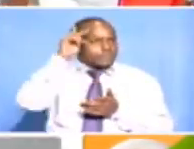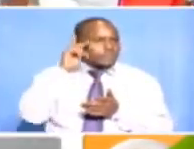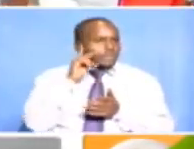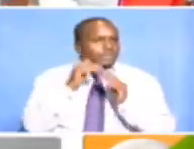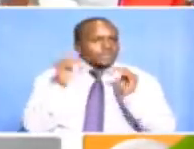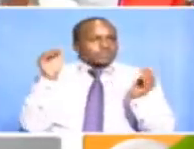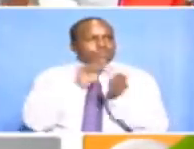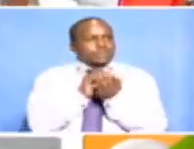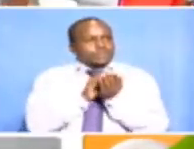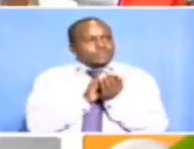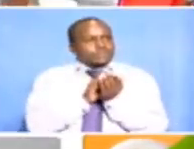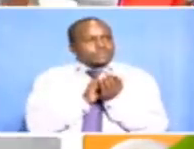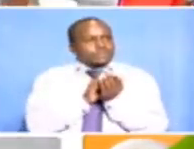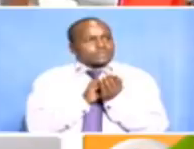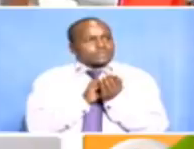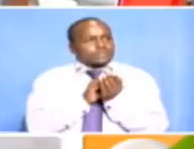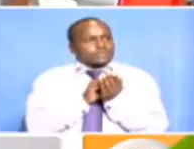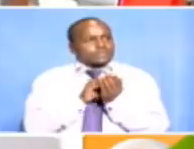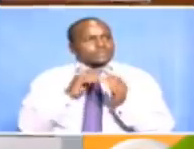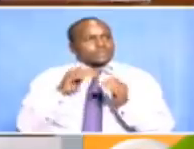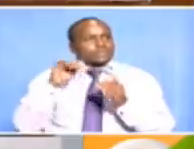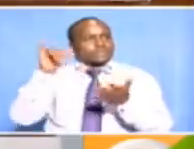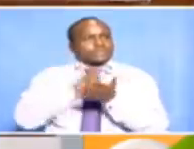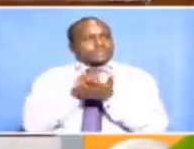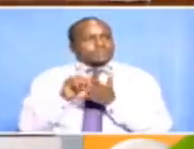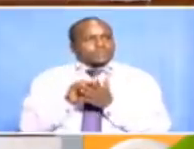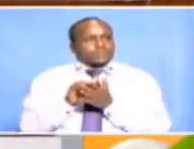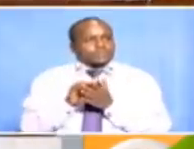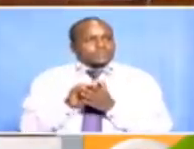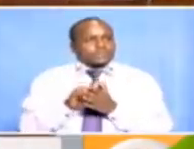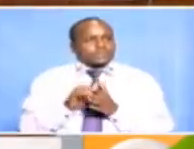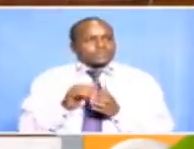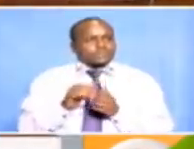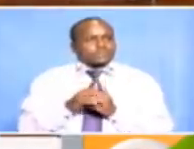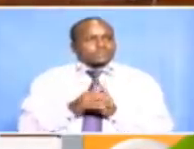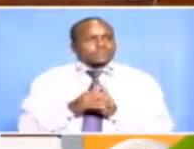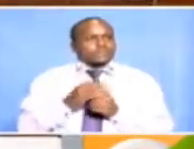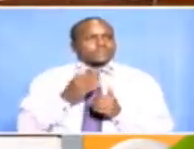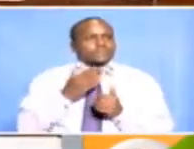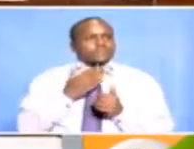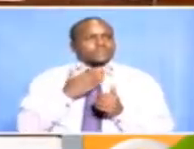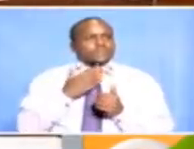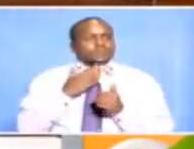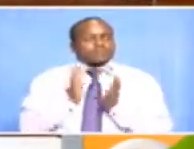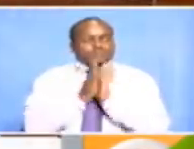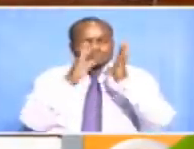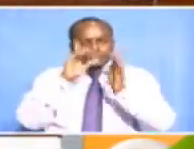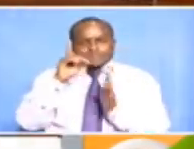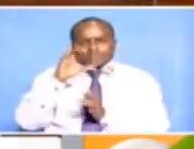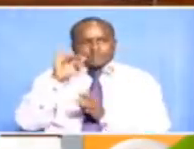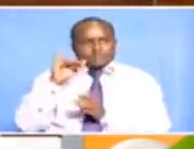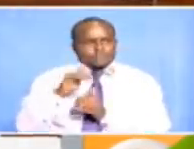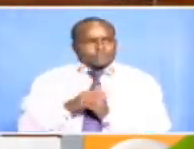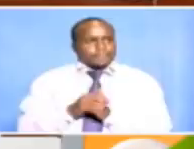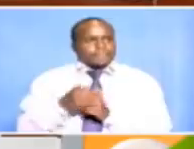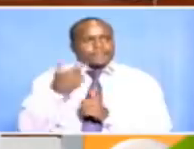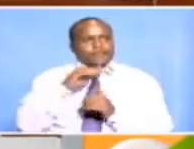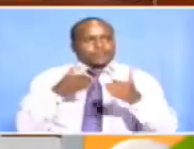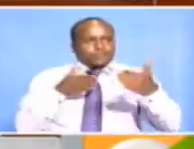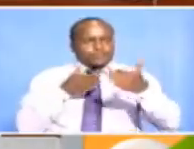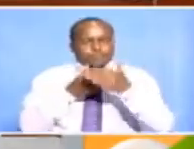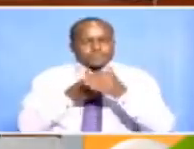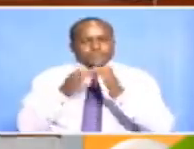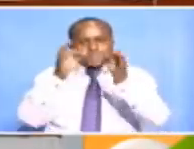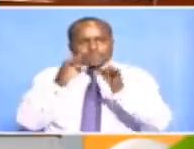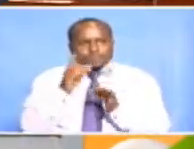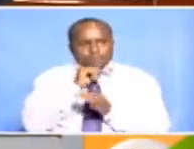Bank, Airport Branch Equity Bank, Rogata Rogai, which, and I want to compliment DCI again. We have frozen this account for Kobudo.